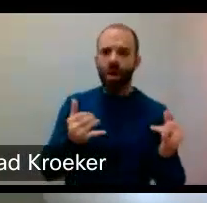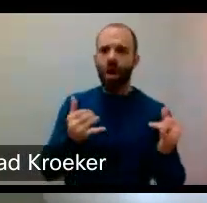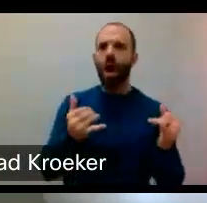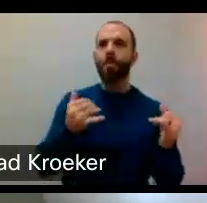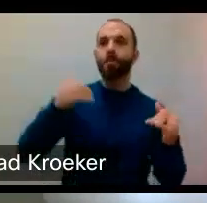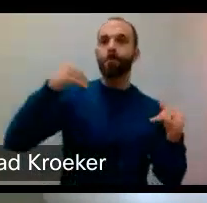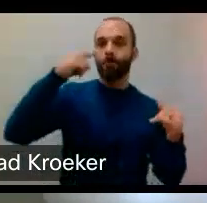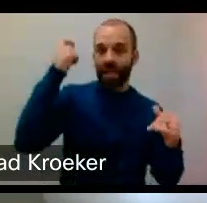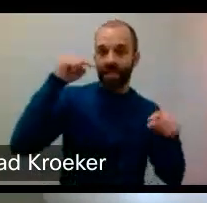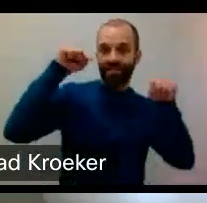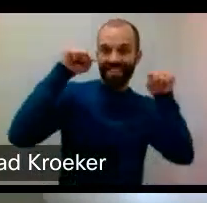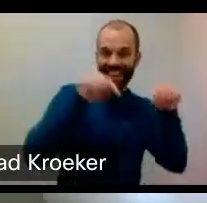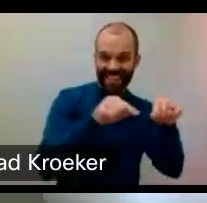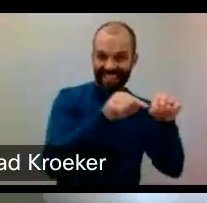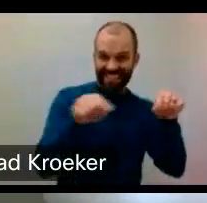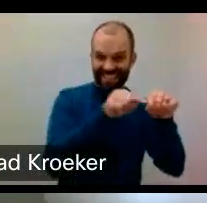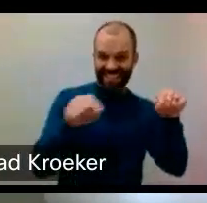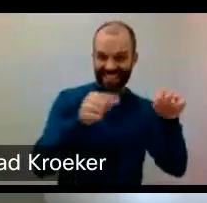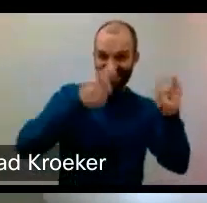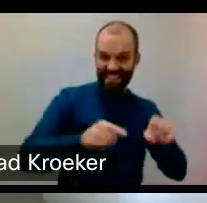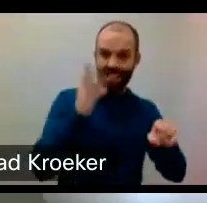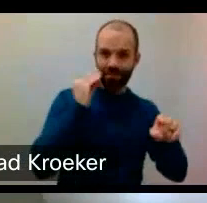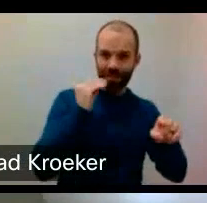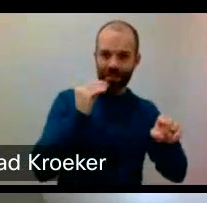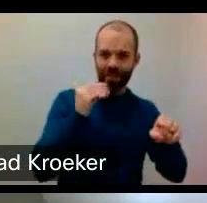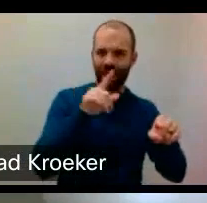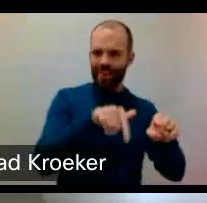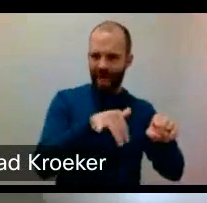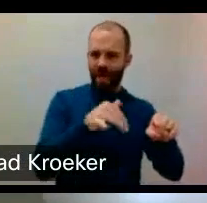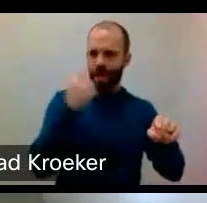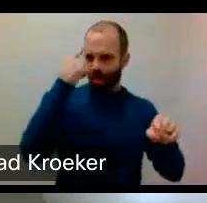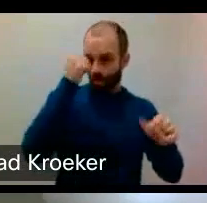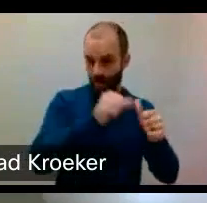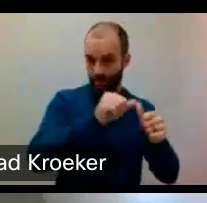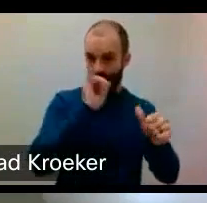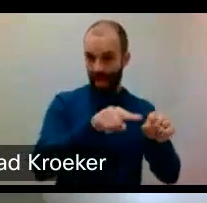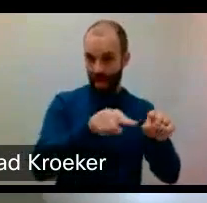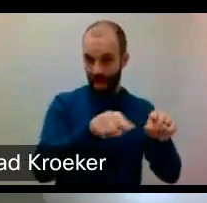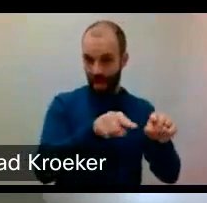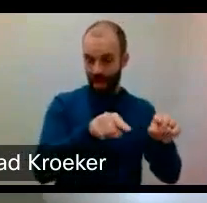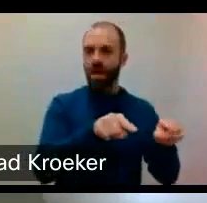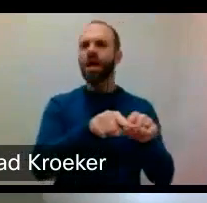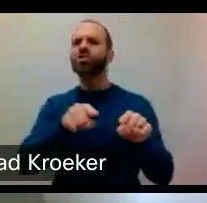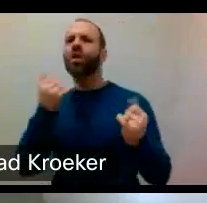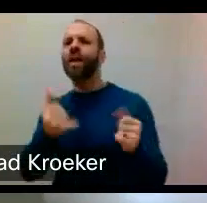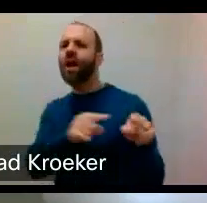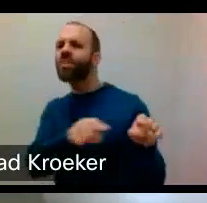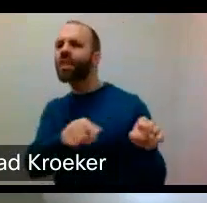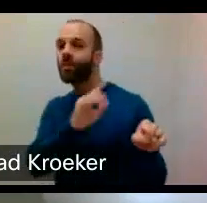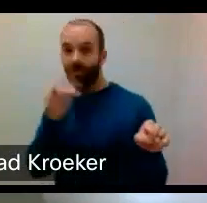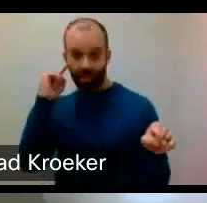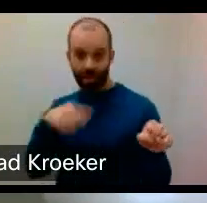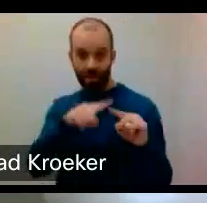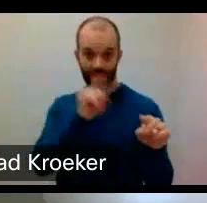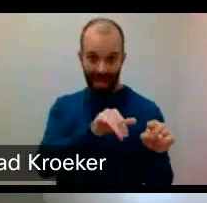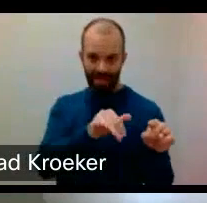did something, in light of it. Okay. What do you think? So in light of your experience at the